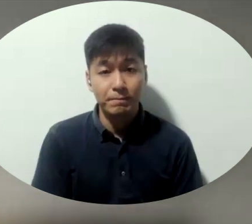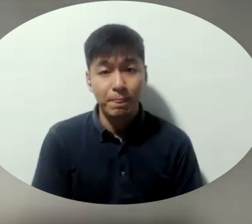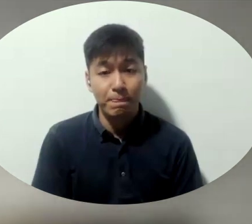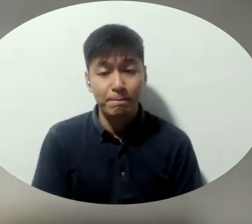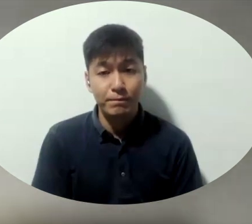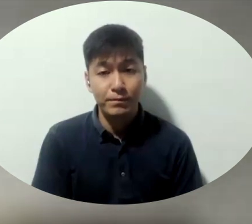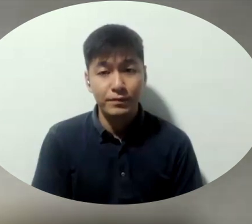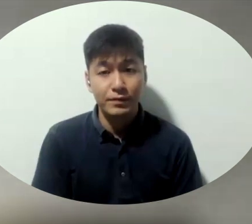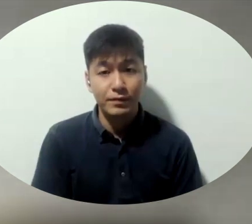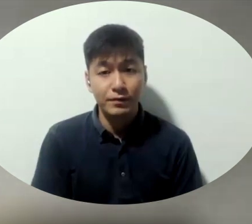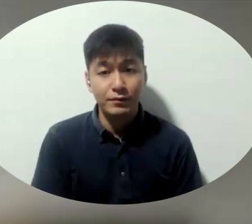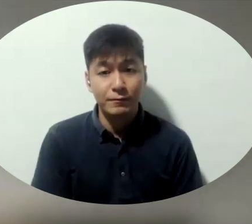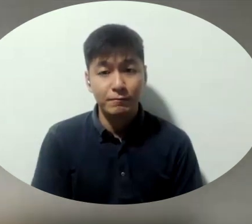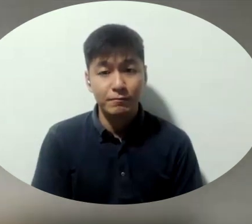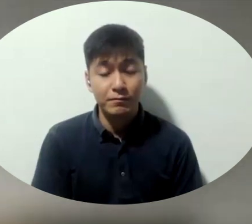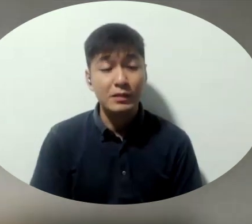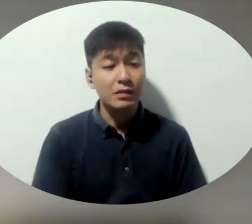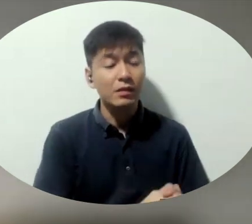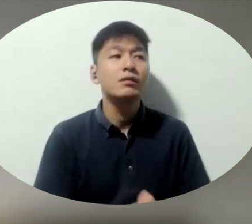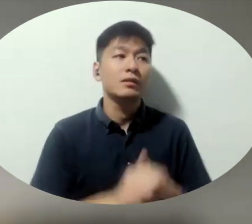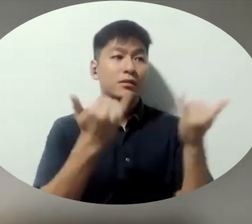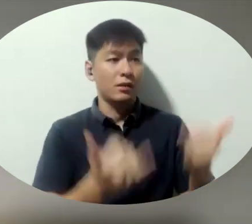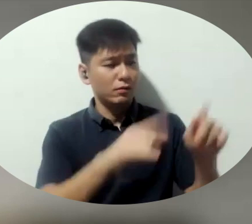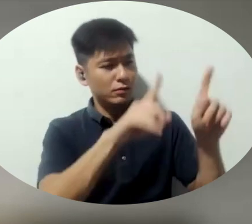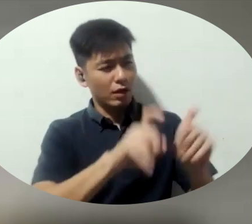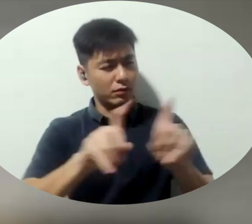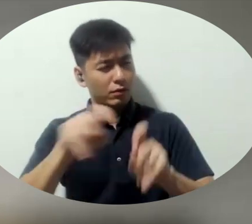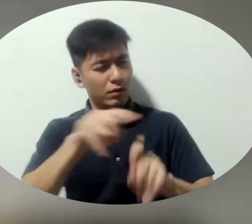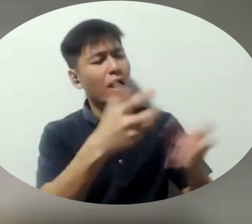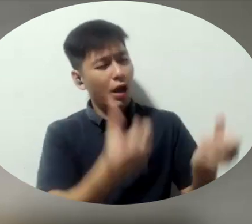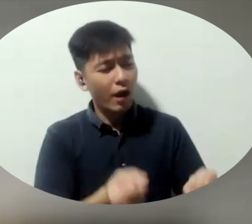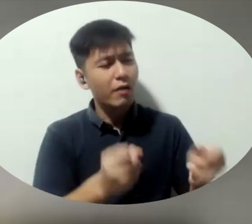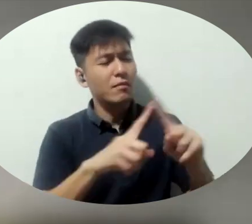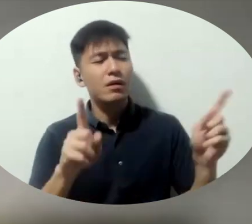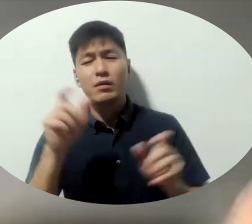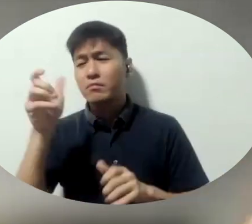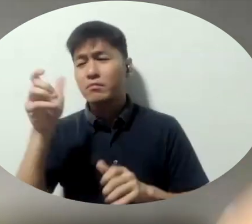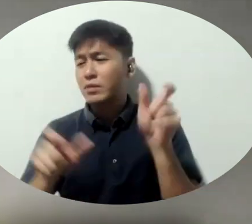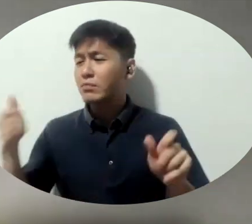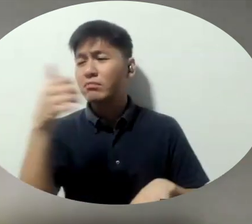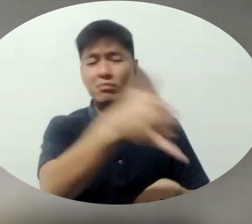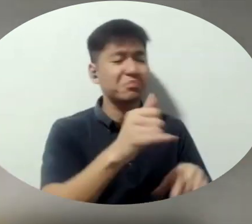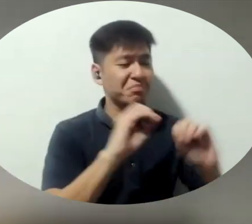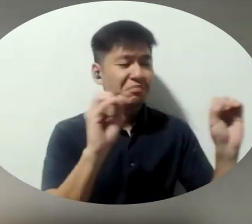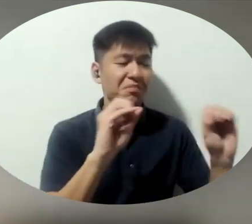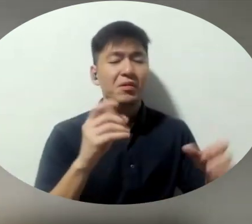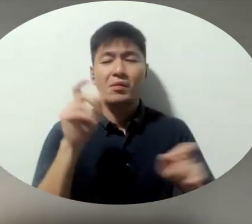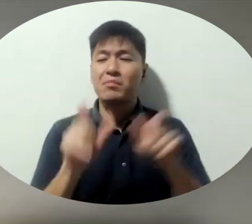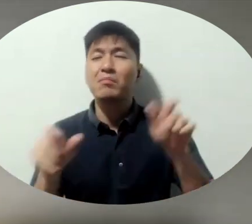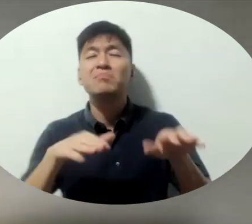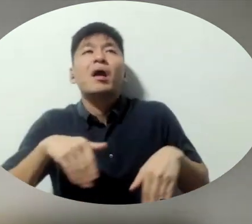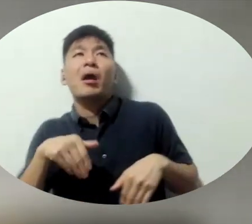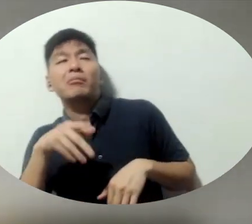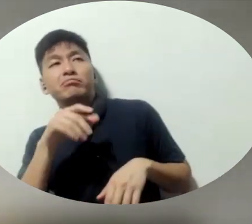saying, right? When the doctor tells you, then you're losing it, right? But there's no way to fix it. So what are you going to do for the next half of your life? So this is a